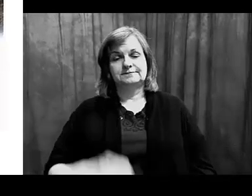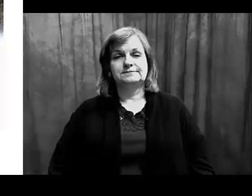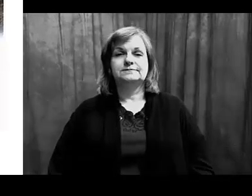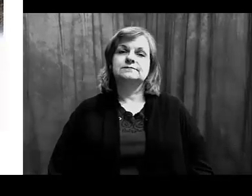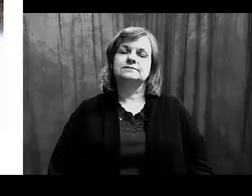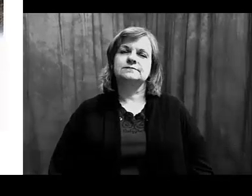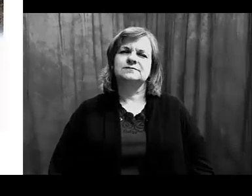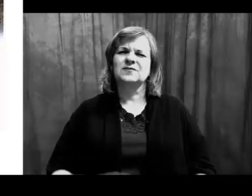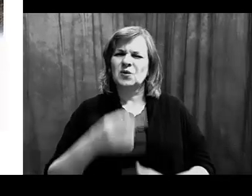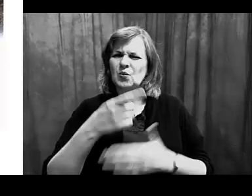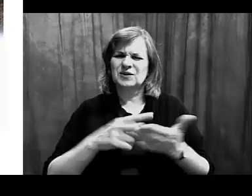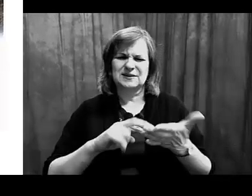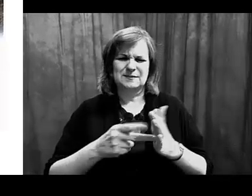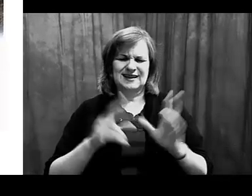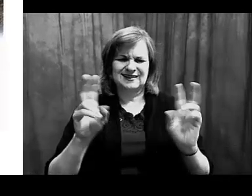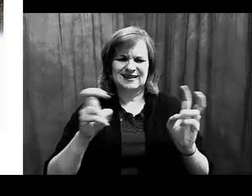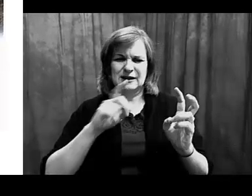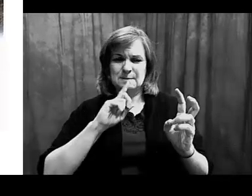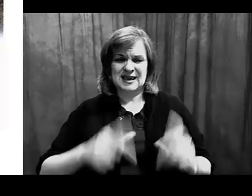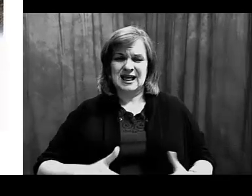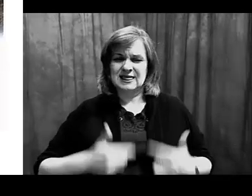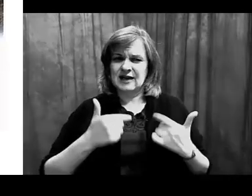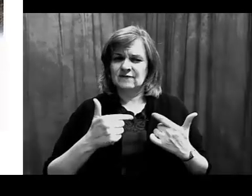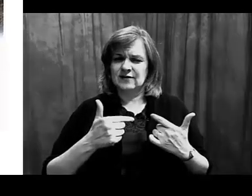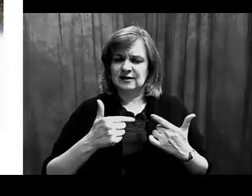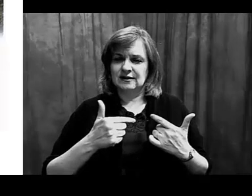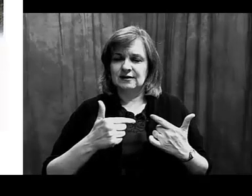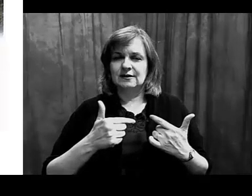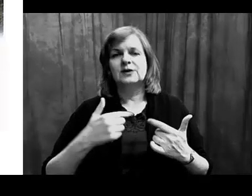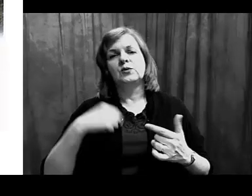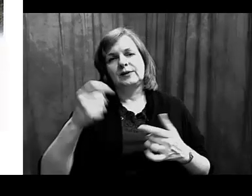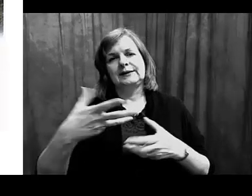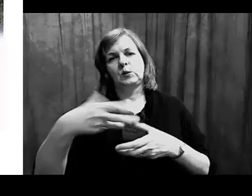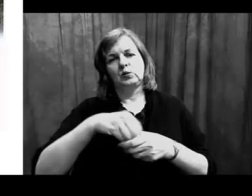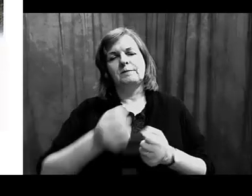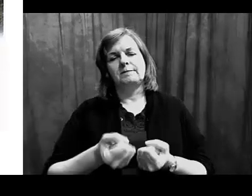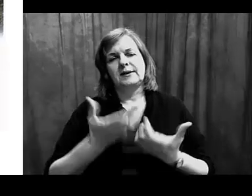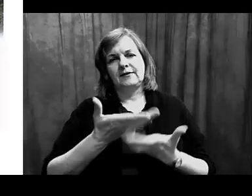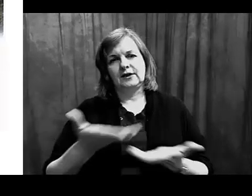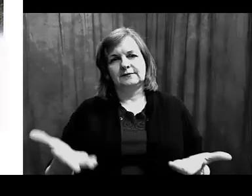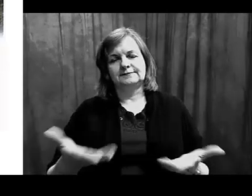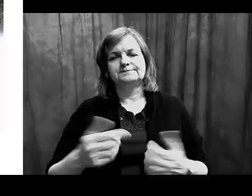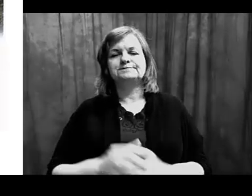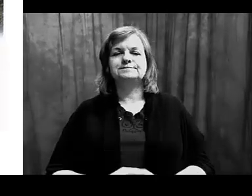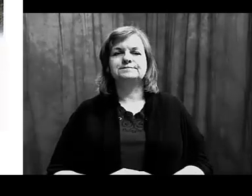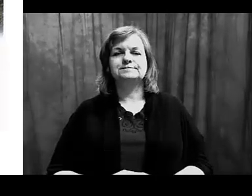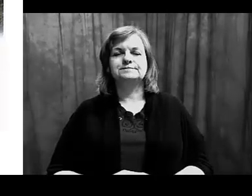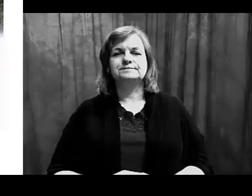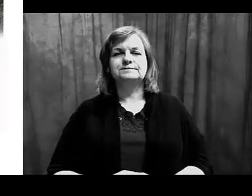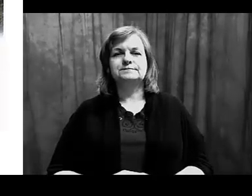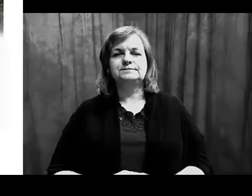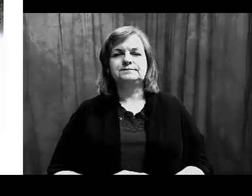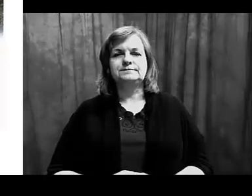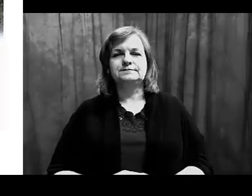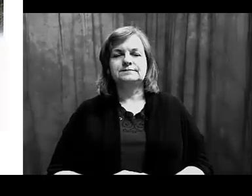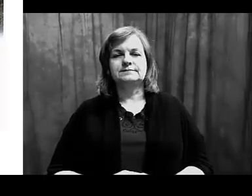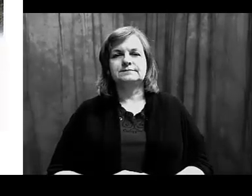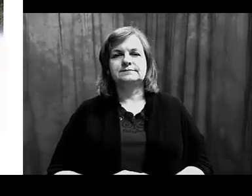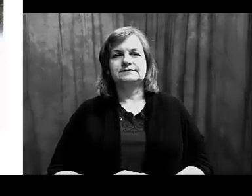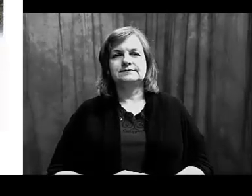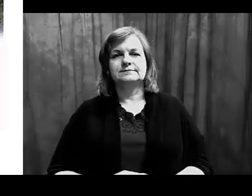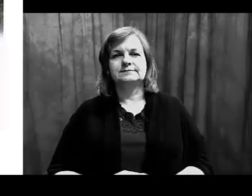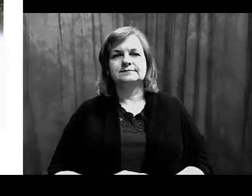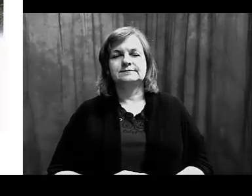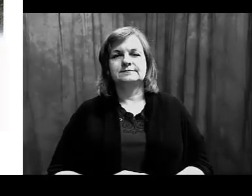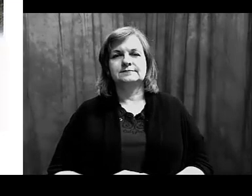So when we think about what it means to be alive, there's a lot we have to deal with. Okay, so